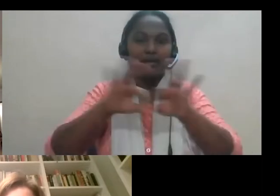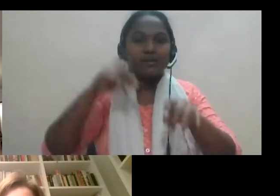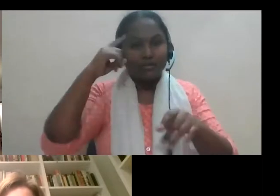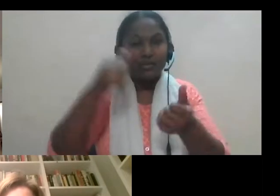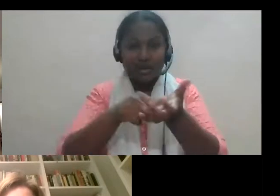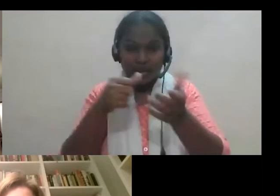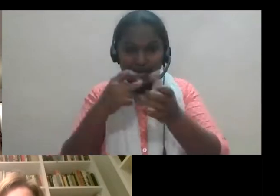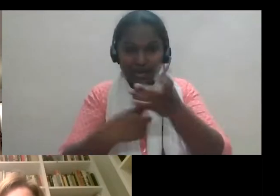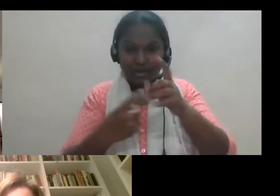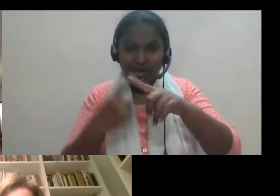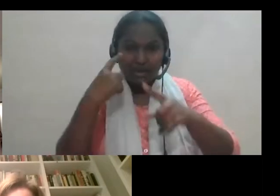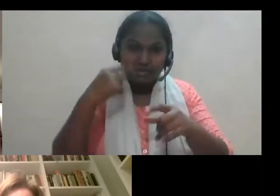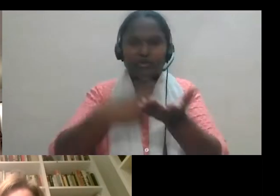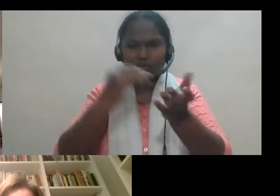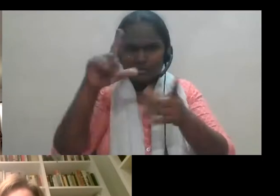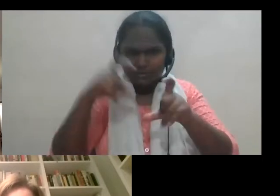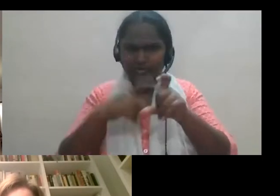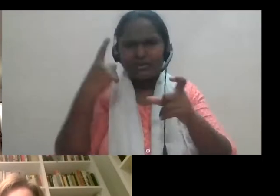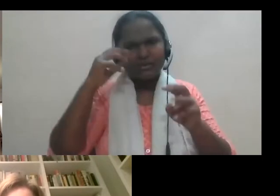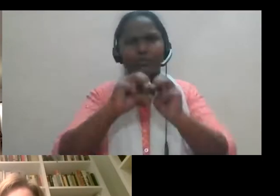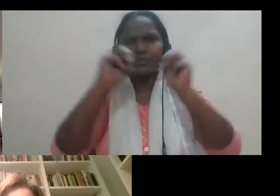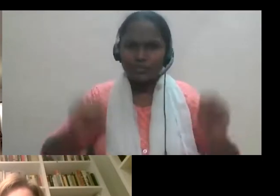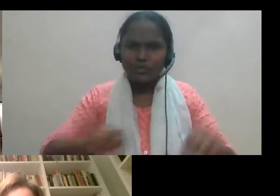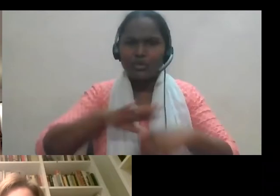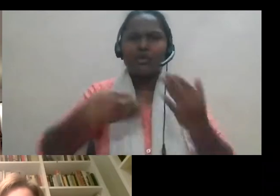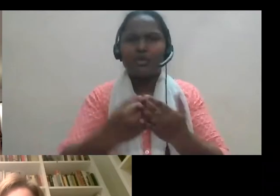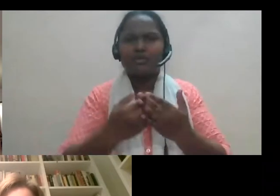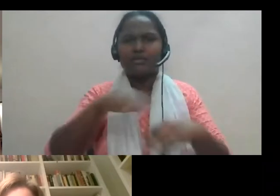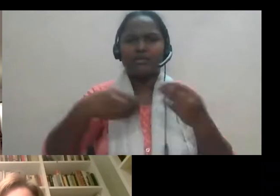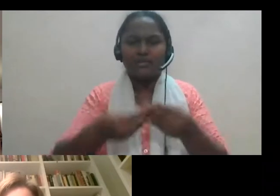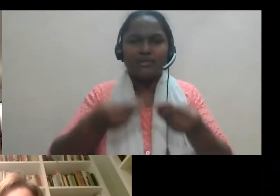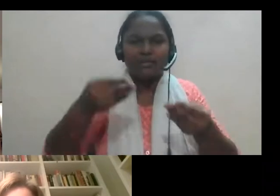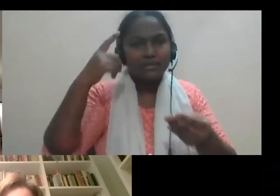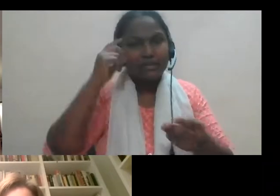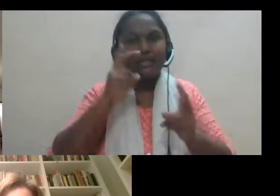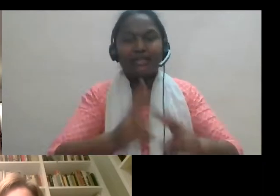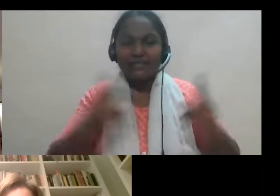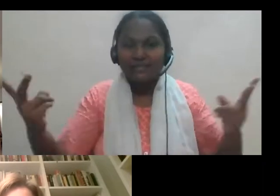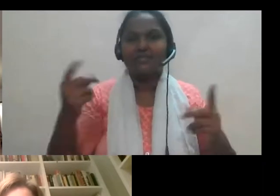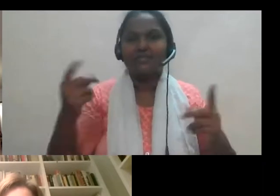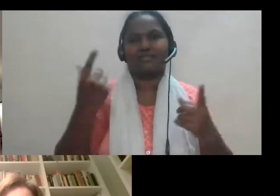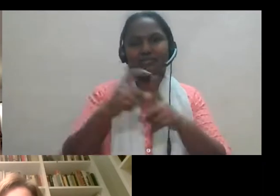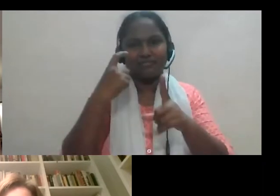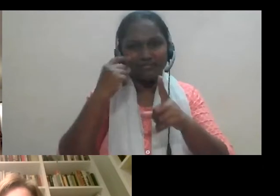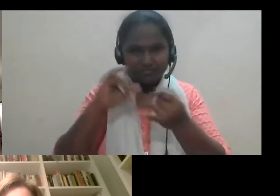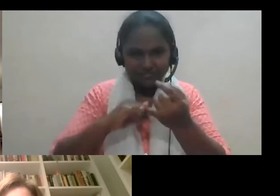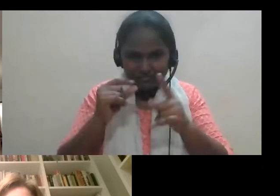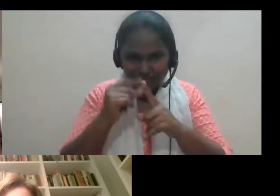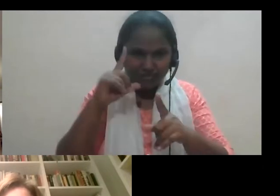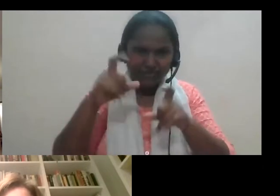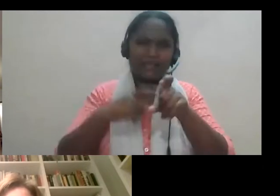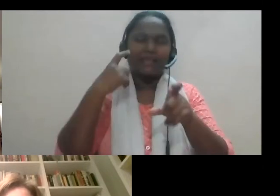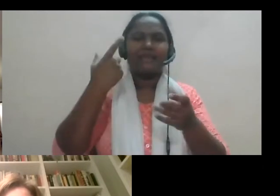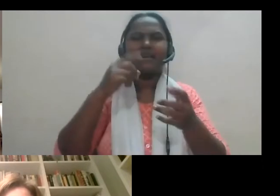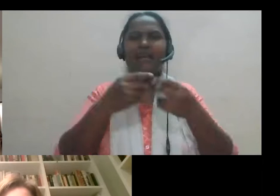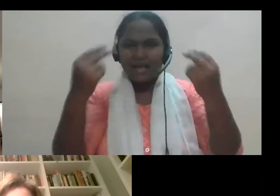role been in invigorating the museum and also all these references between the different disciplines? So it's not only the visual arts, but I